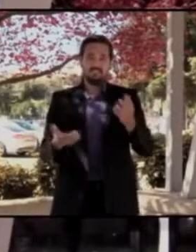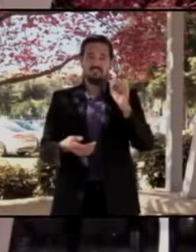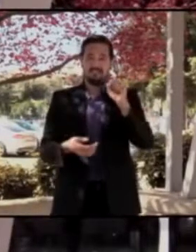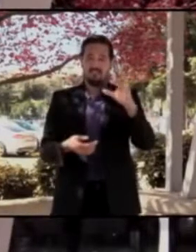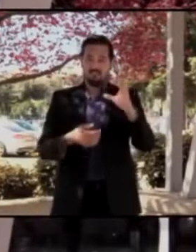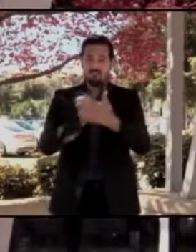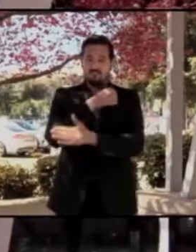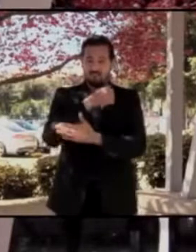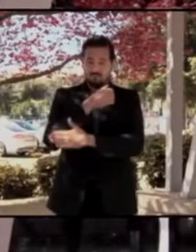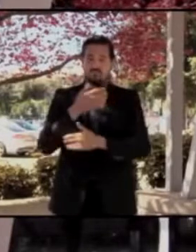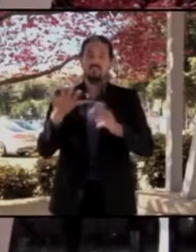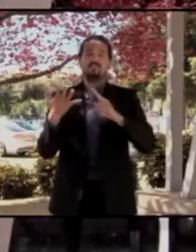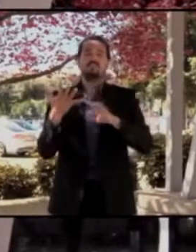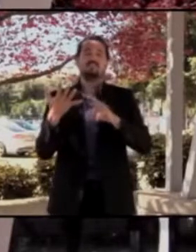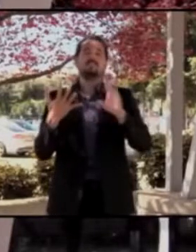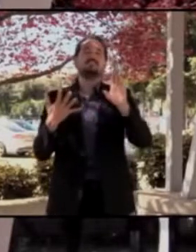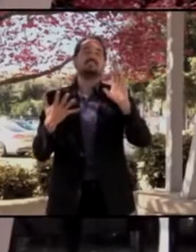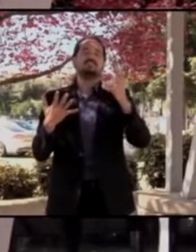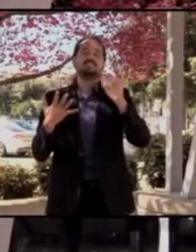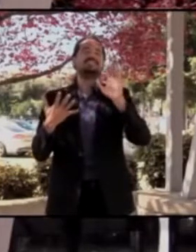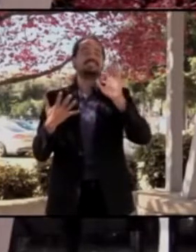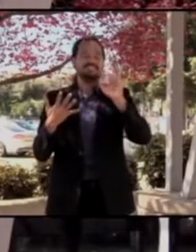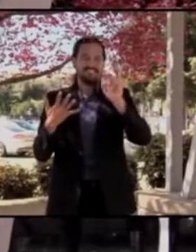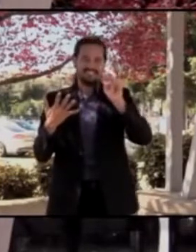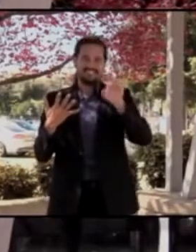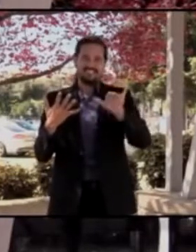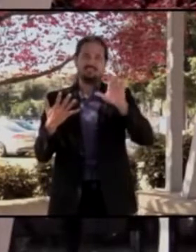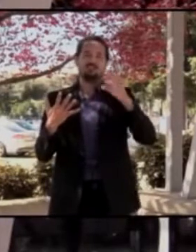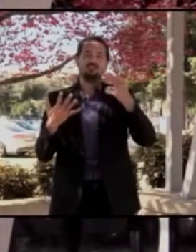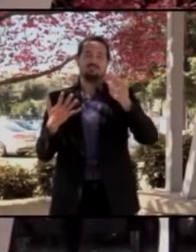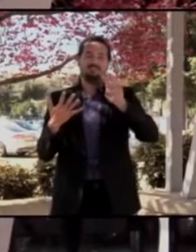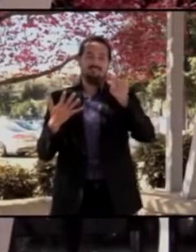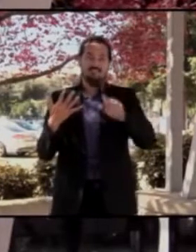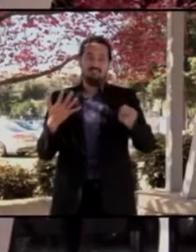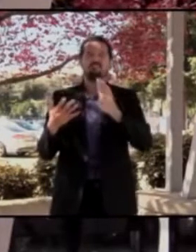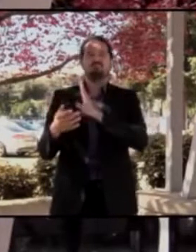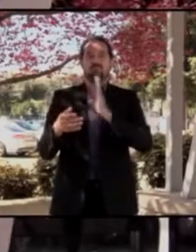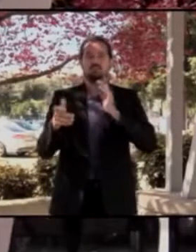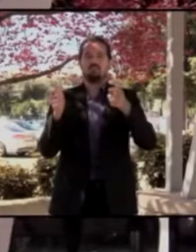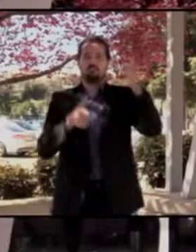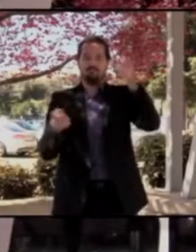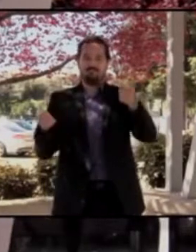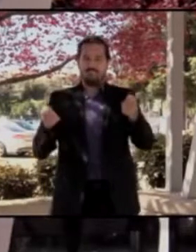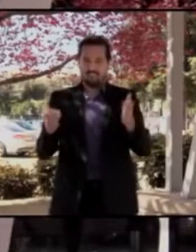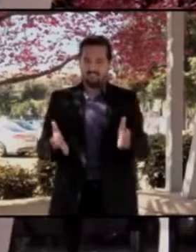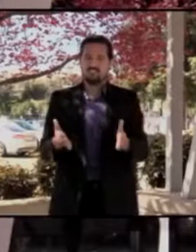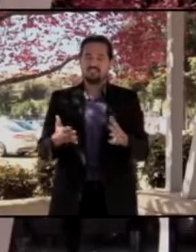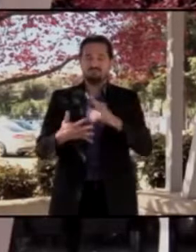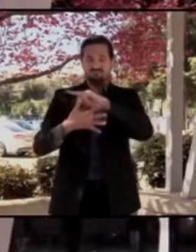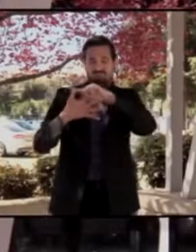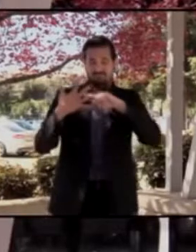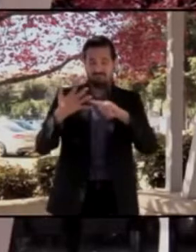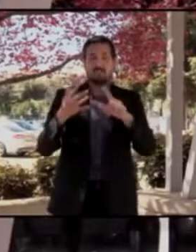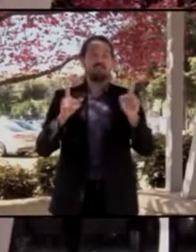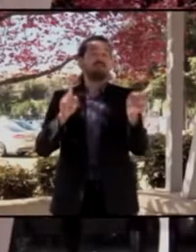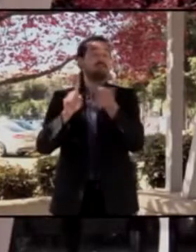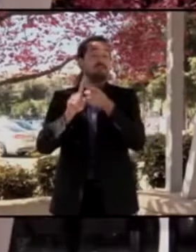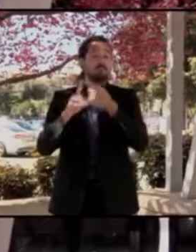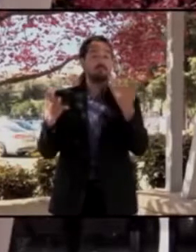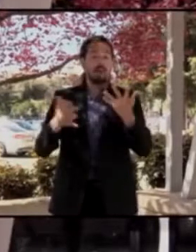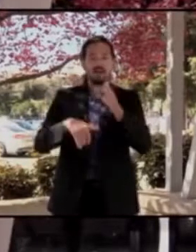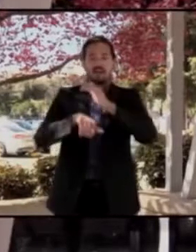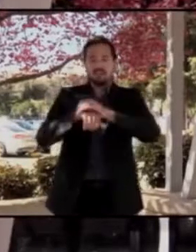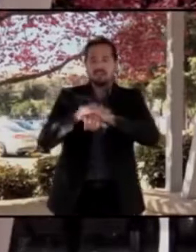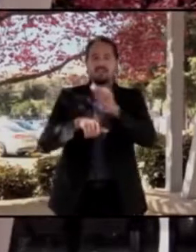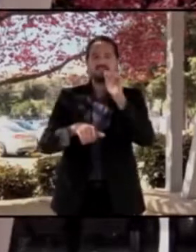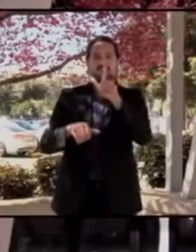Clara County Board of Supervisors. We will start this press conference in English and American Sign Language. We will